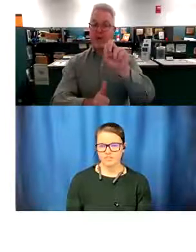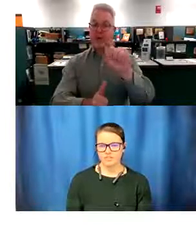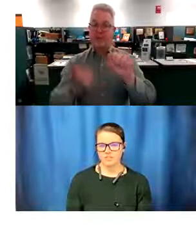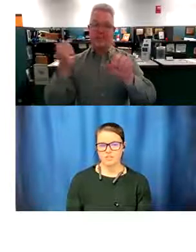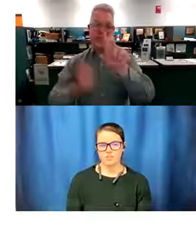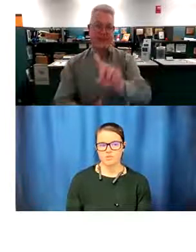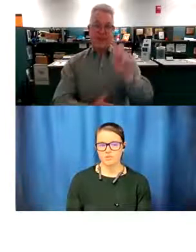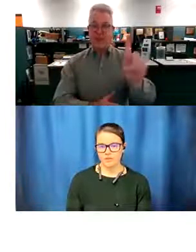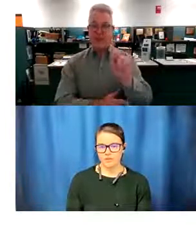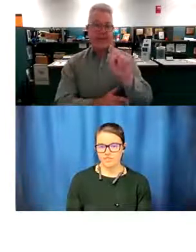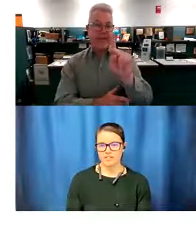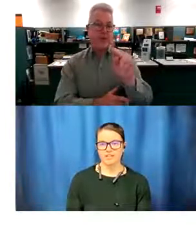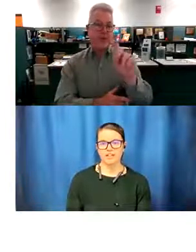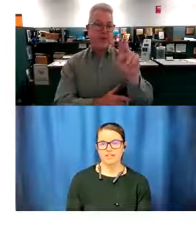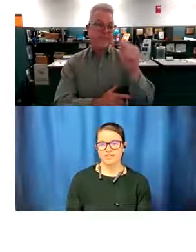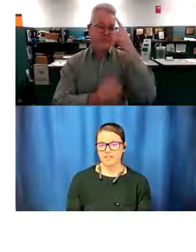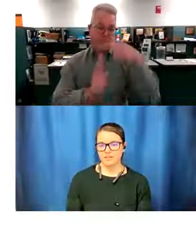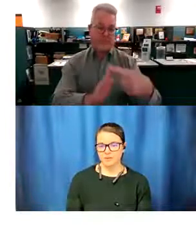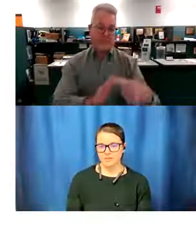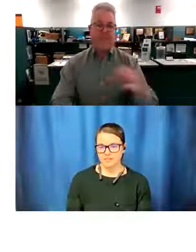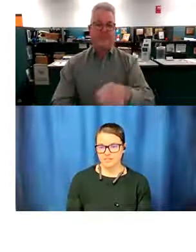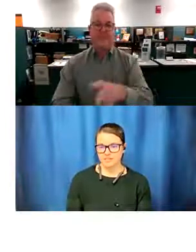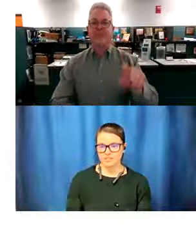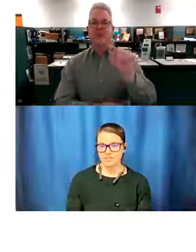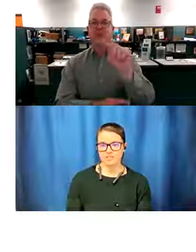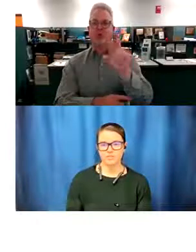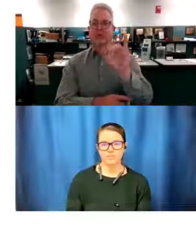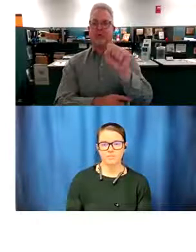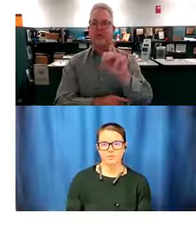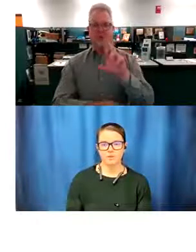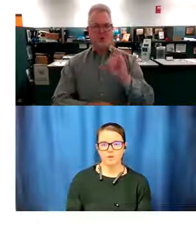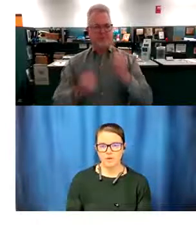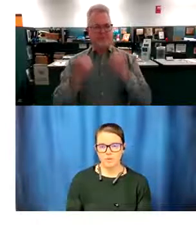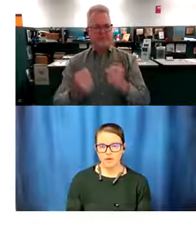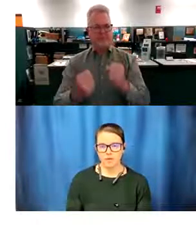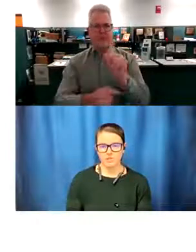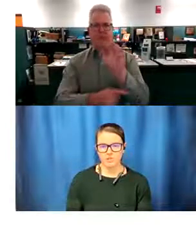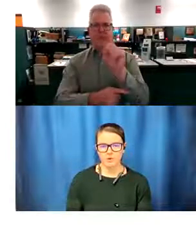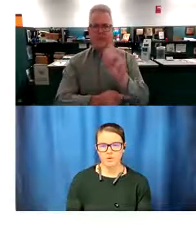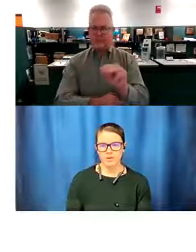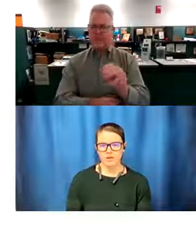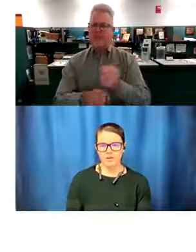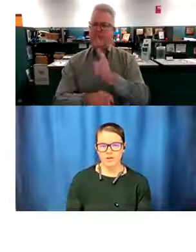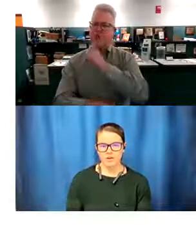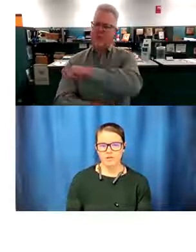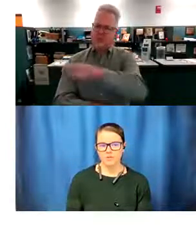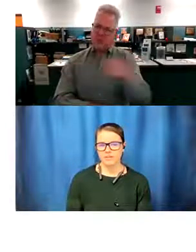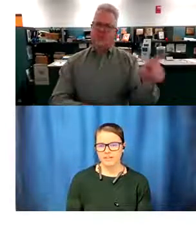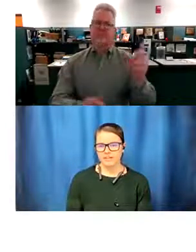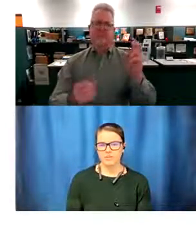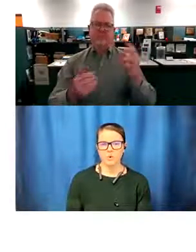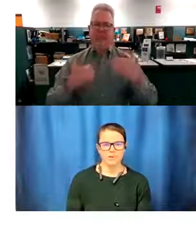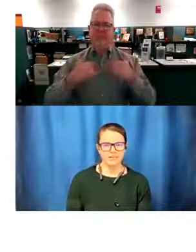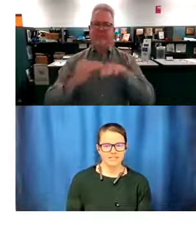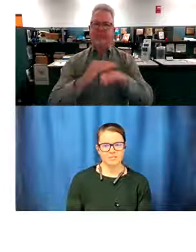number of different things, also sports, like the Dunkin' Donuts Center, for example, also